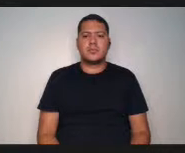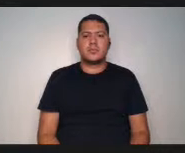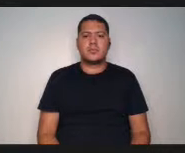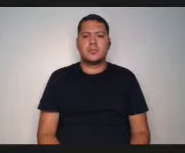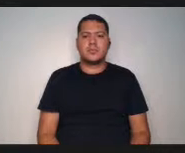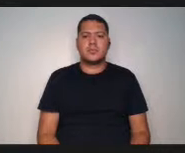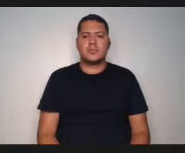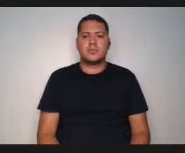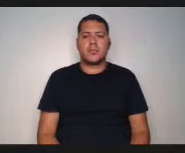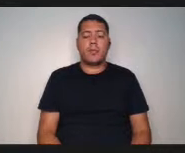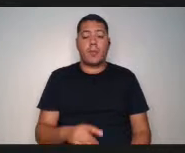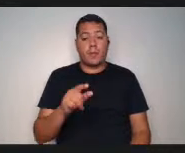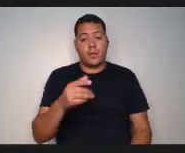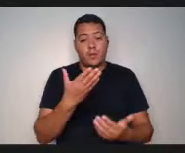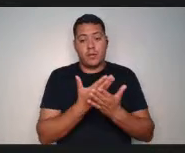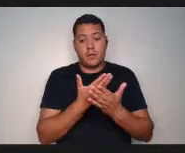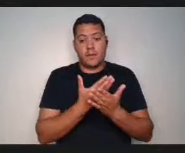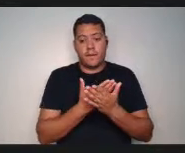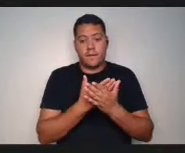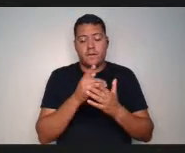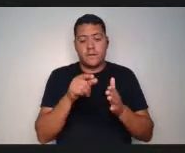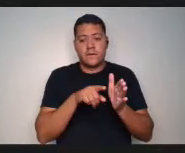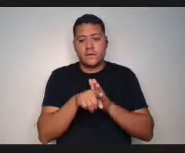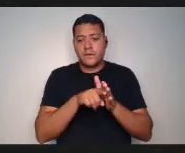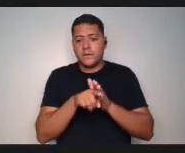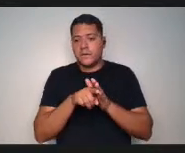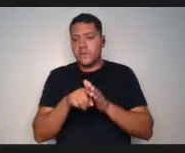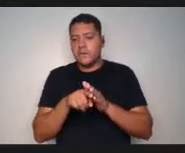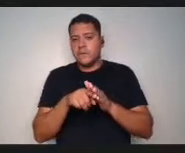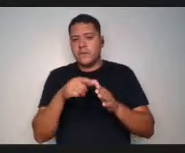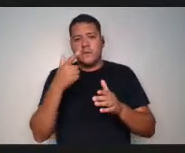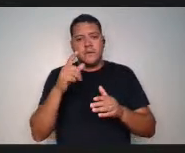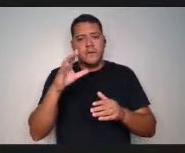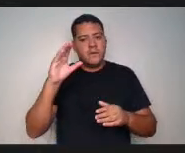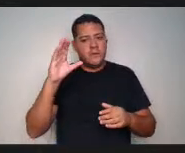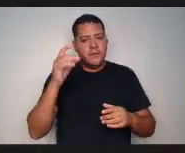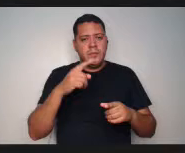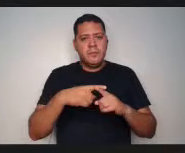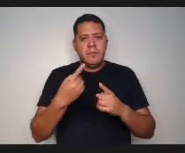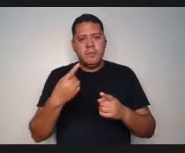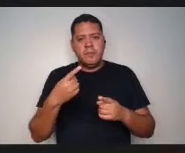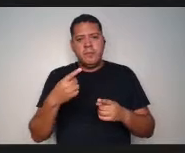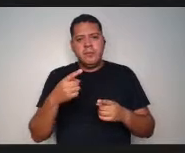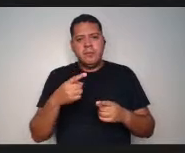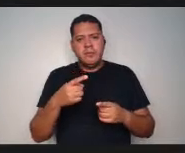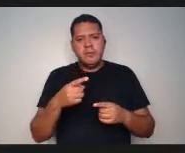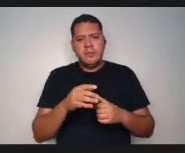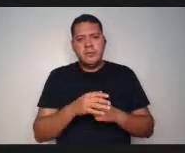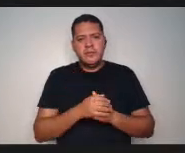the effectiveness of these contracts, but they are legally binding and enforceable.